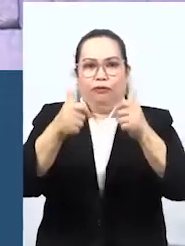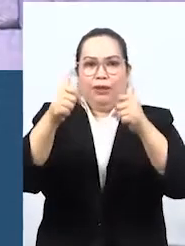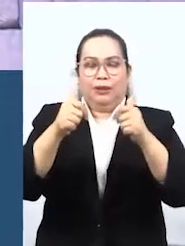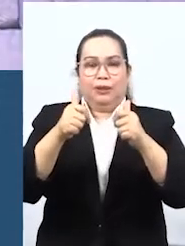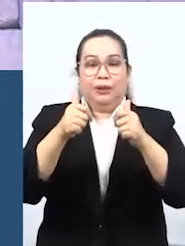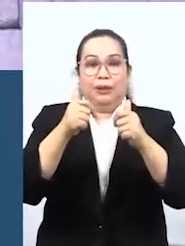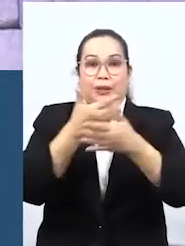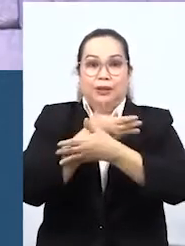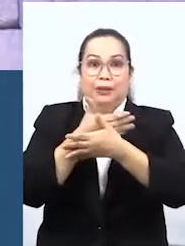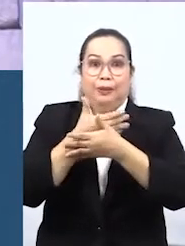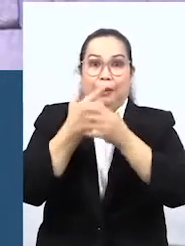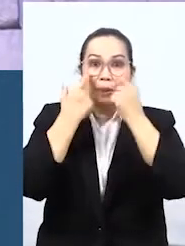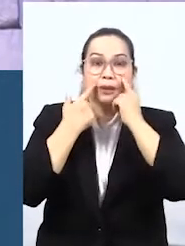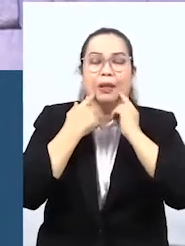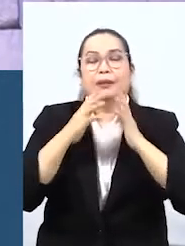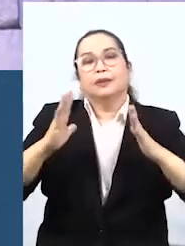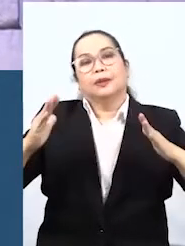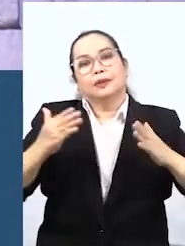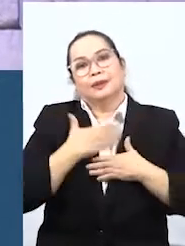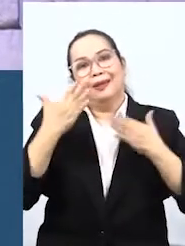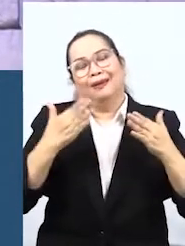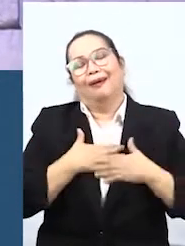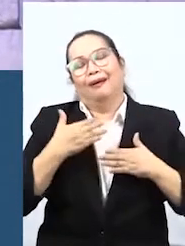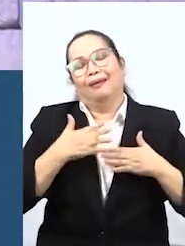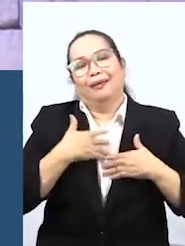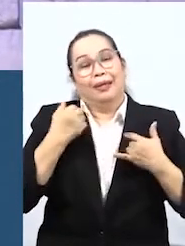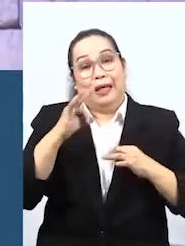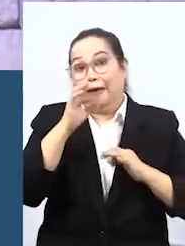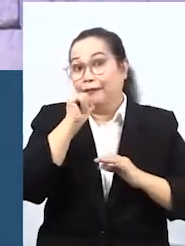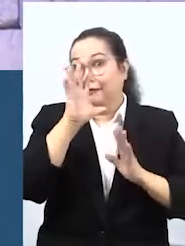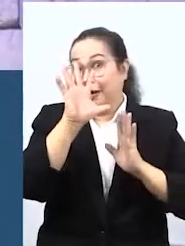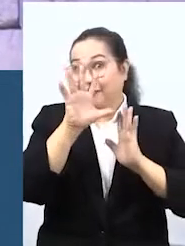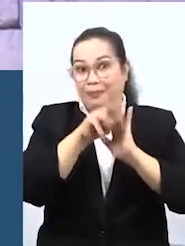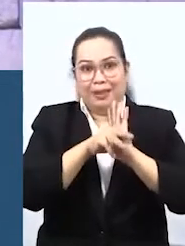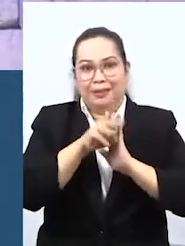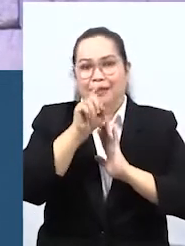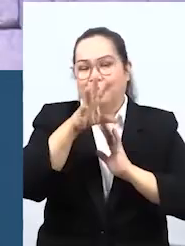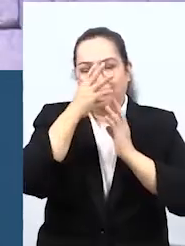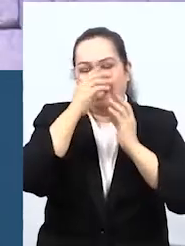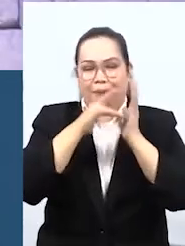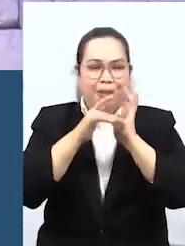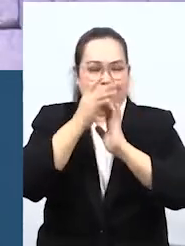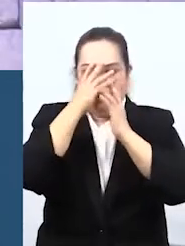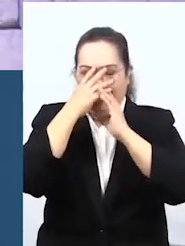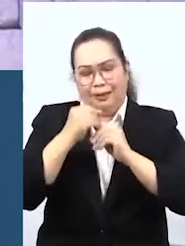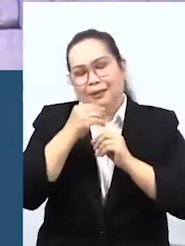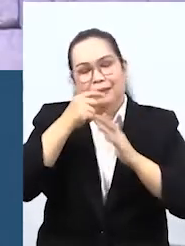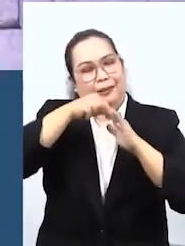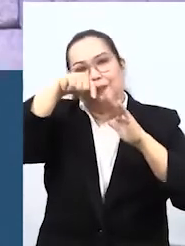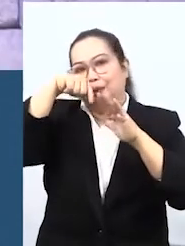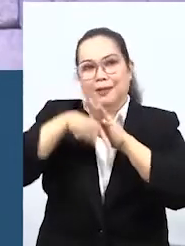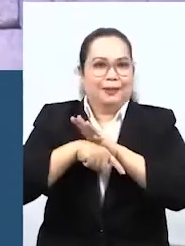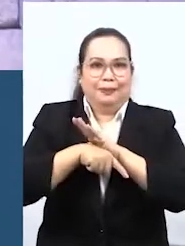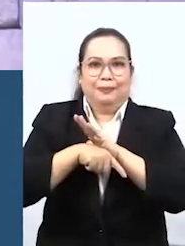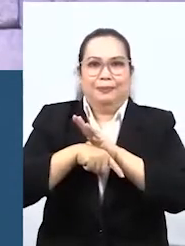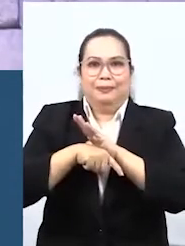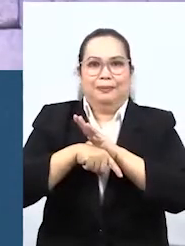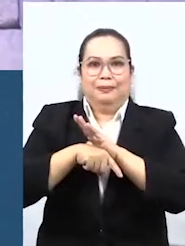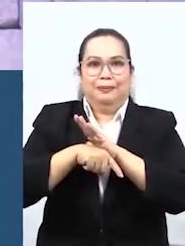cries We're all happy if they don't do it in 5 minutes the baby sleeps you know complicated pala